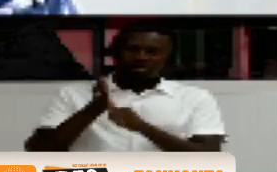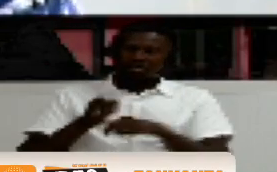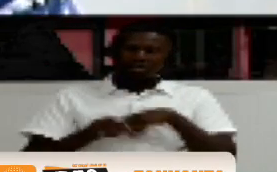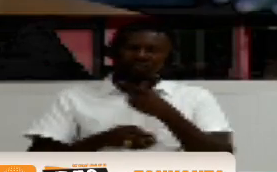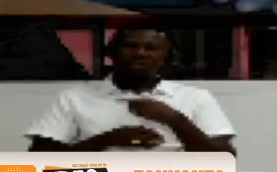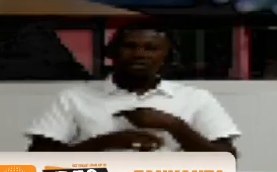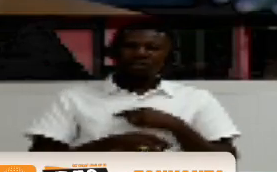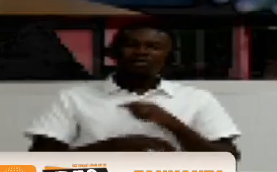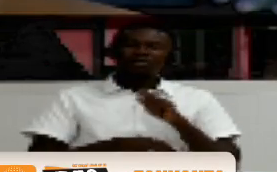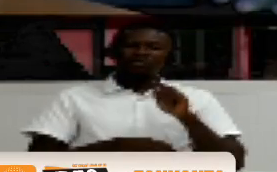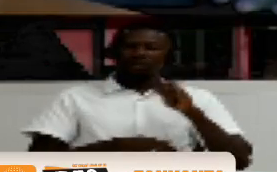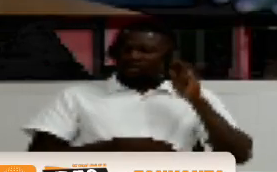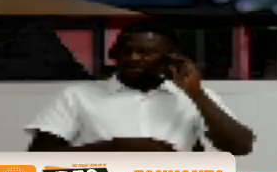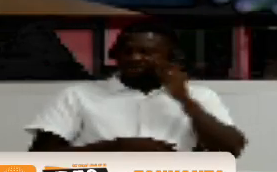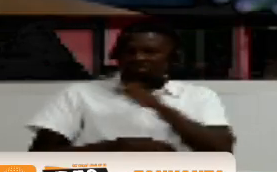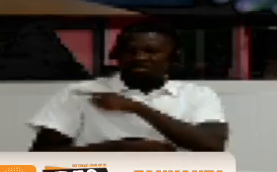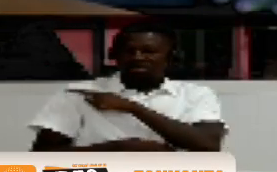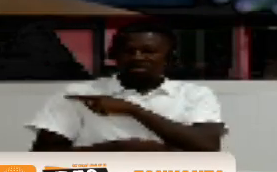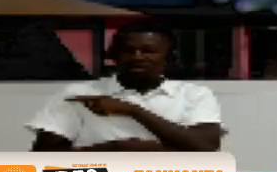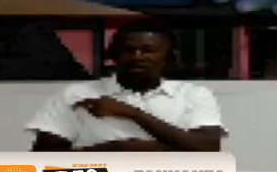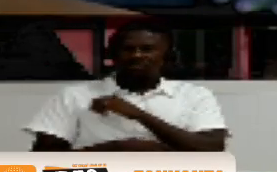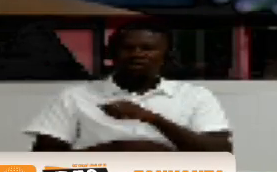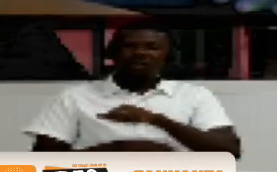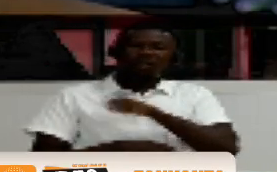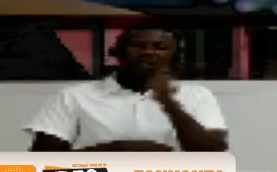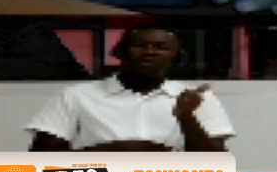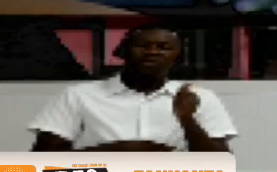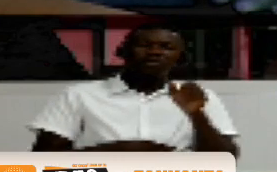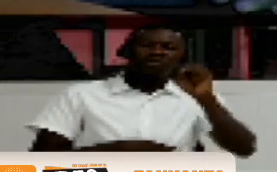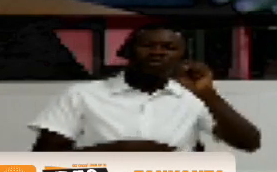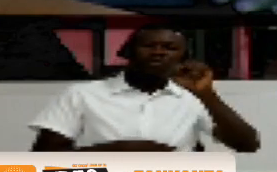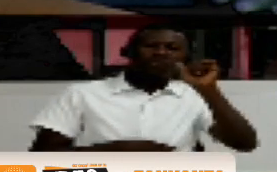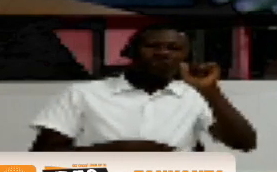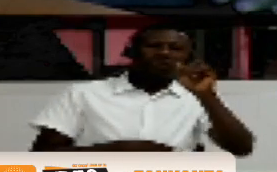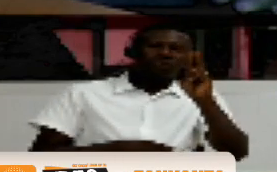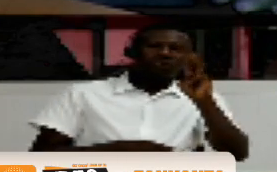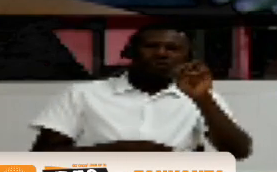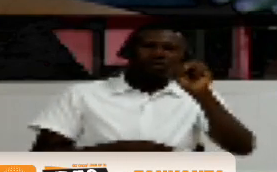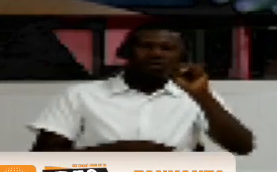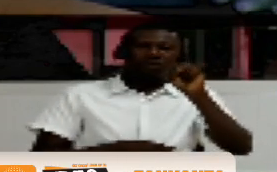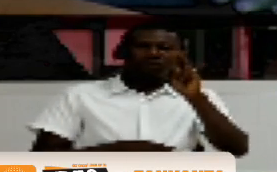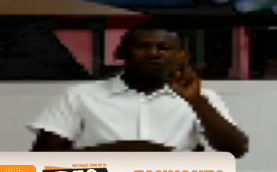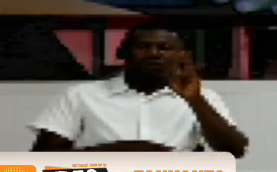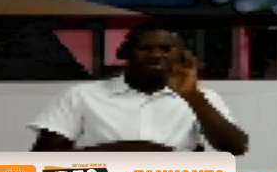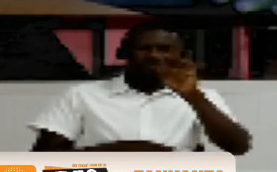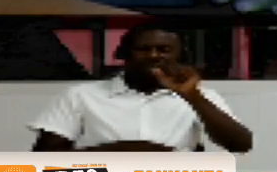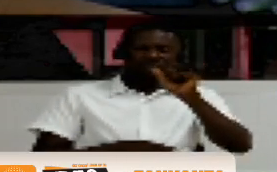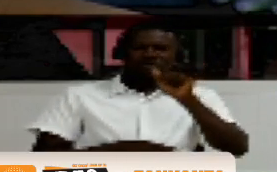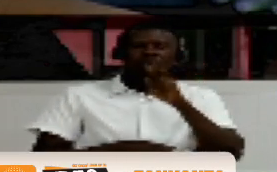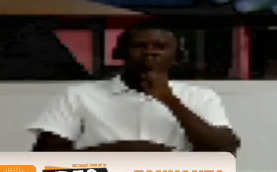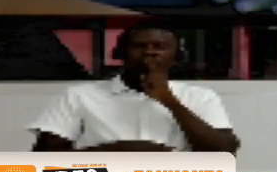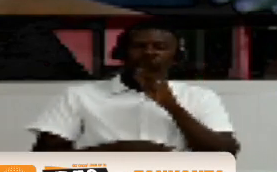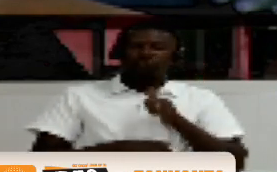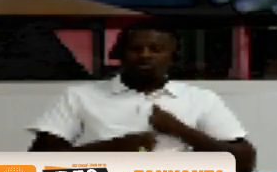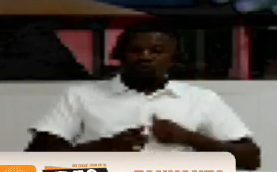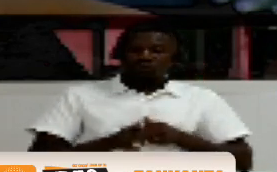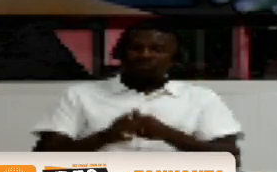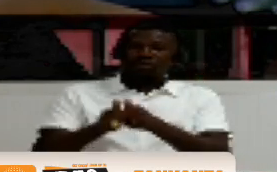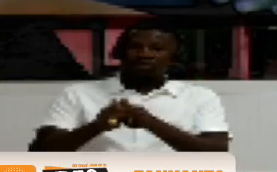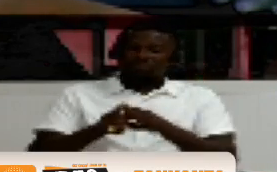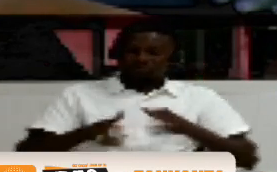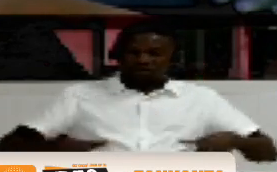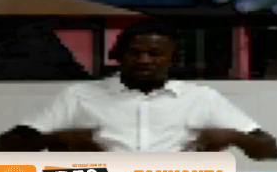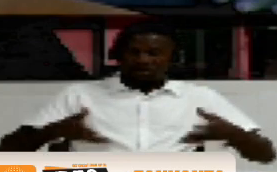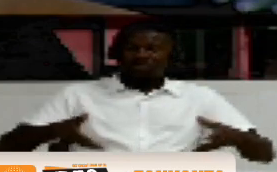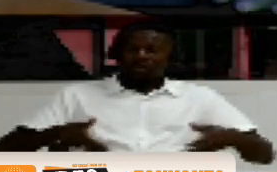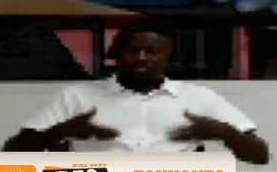sister. Yeah. And Yusufa, who was pushing his wheelchair? Yes, at the airport, Asan